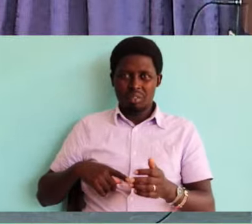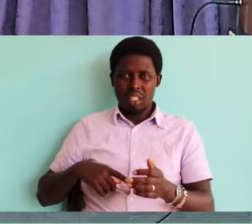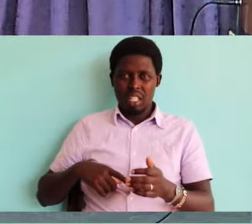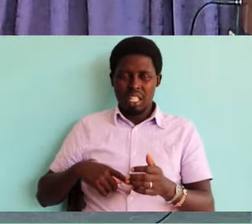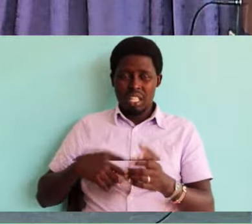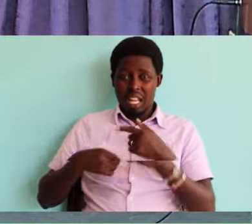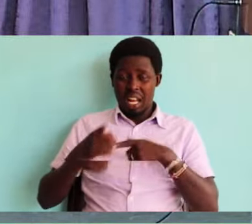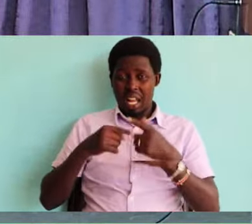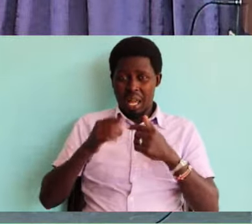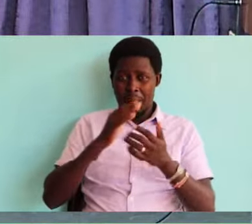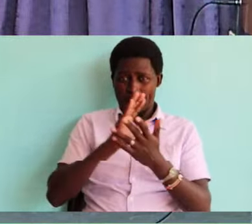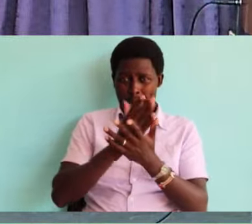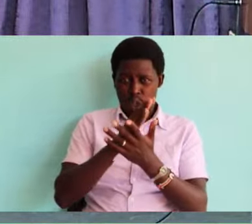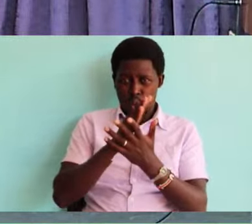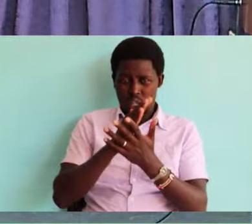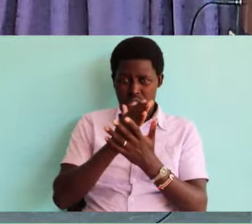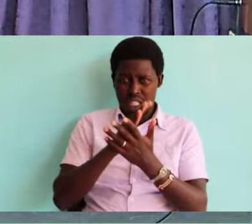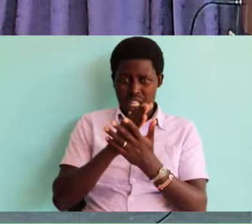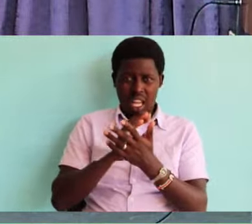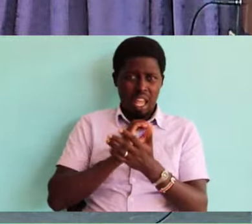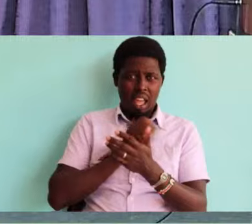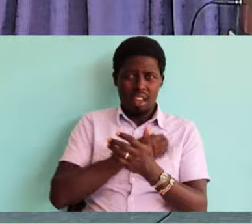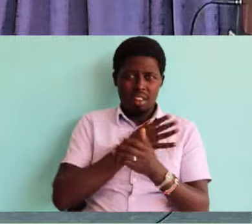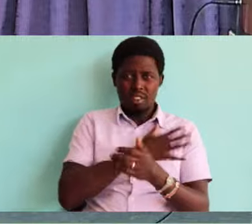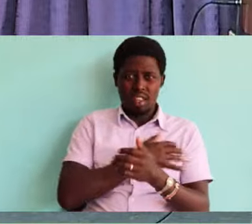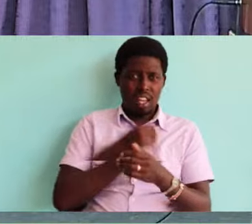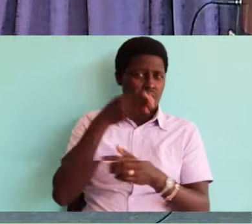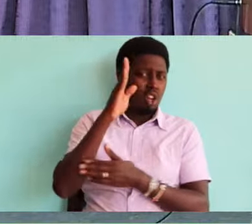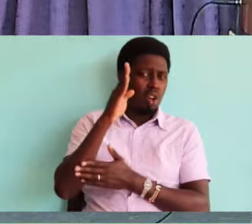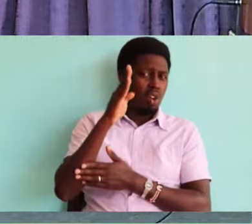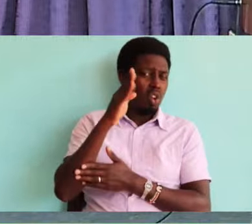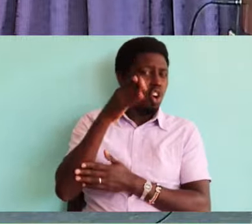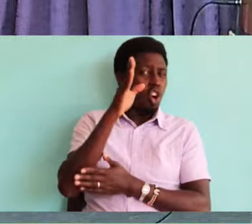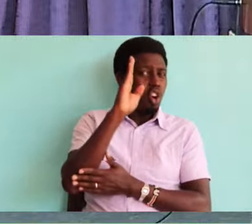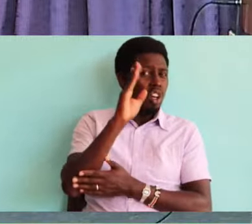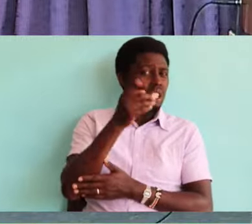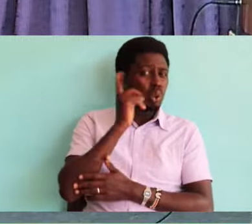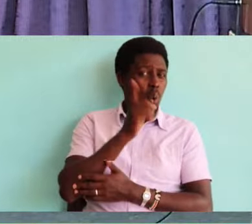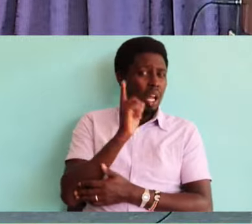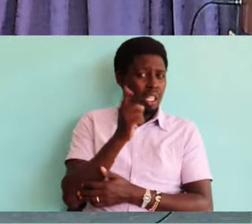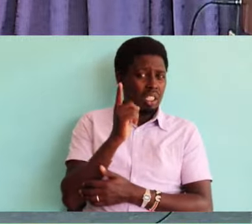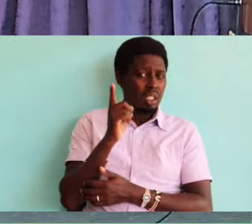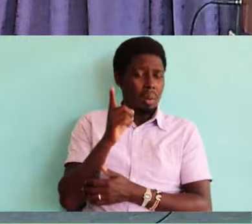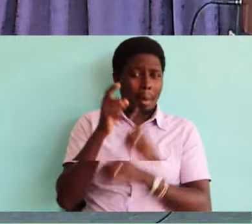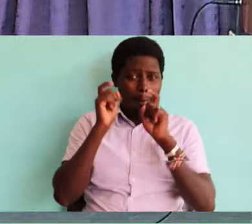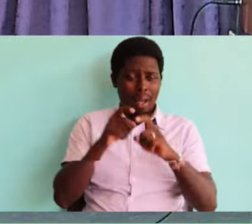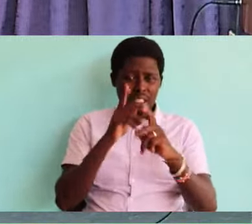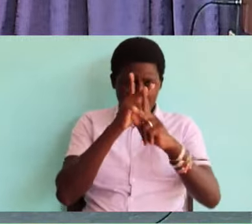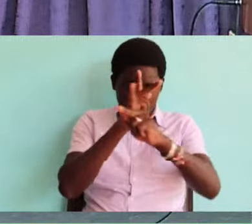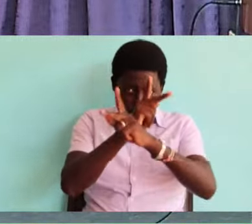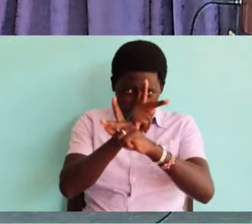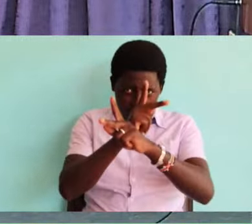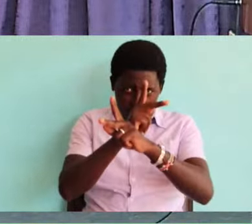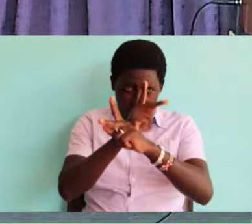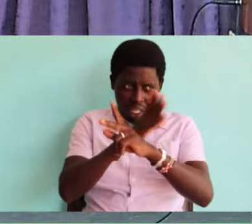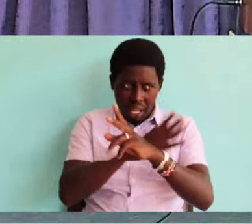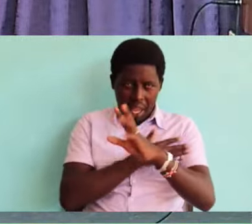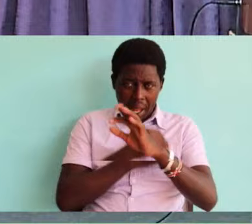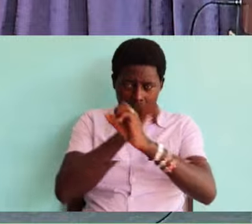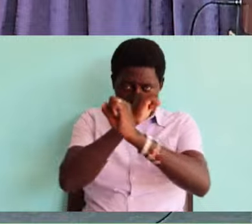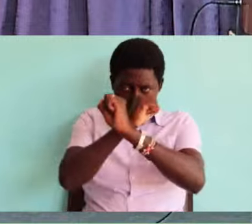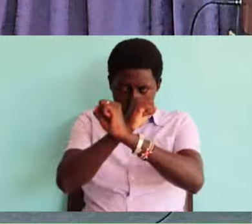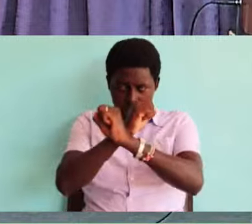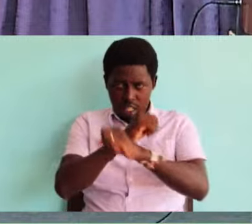between us and God. And God is warning. And therefore, we must guard our hearts